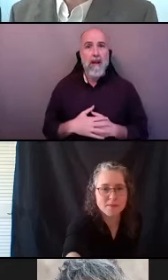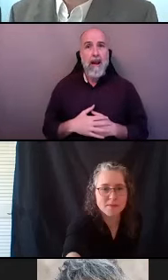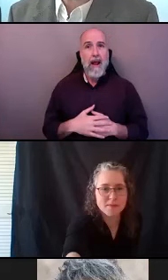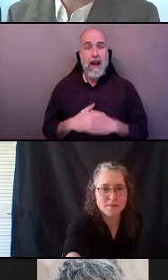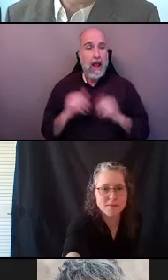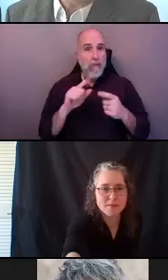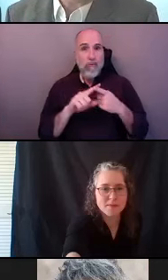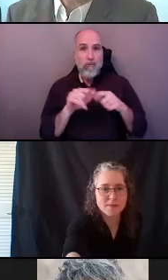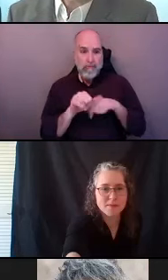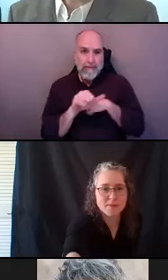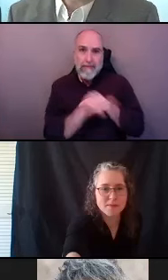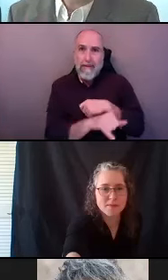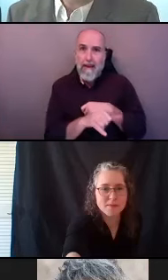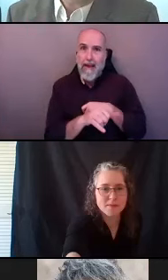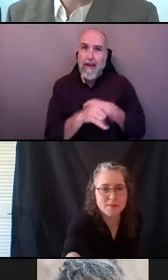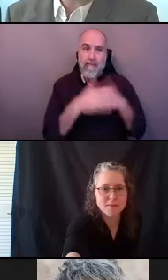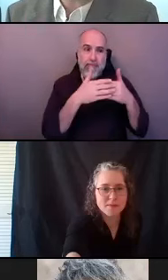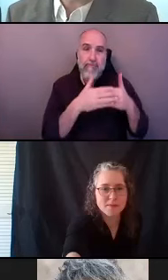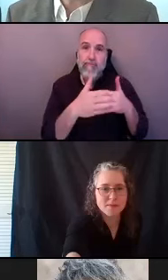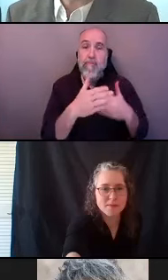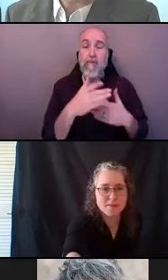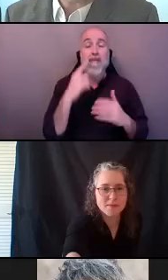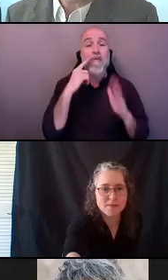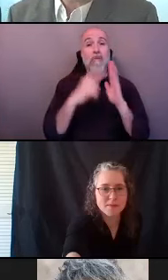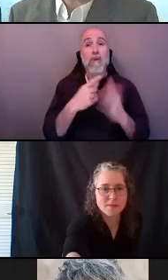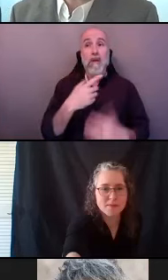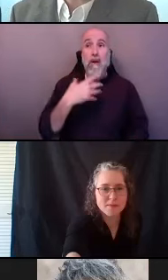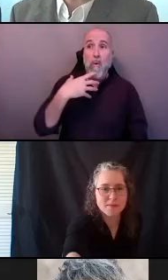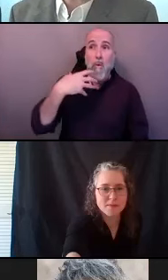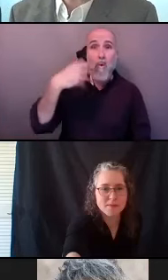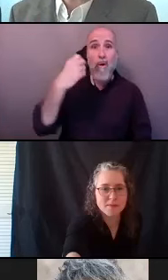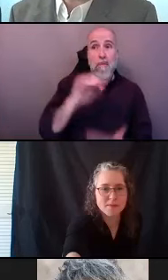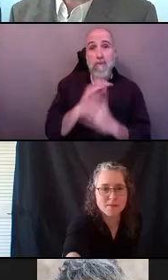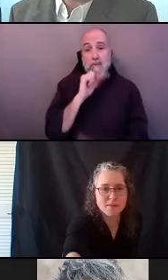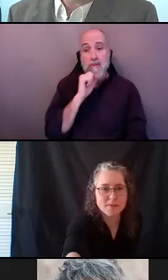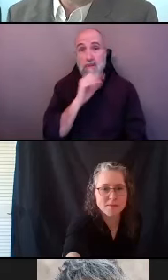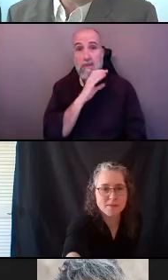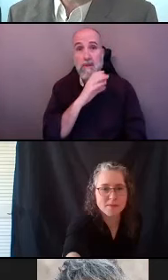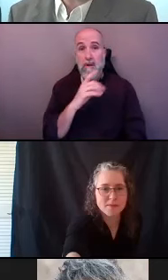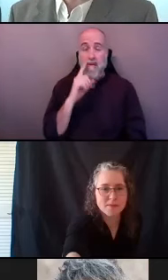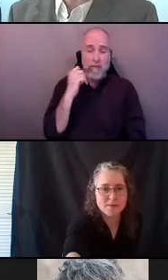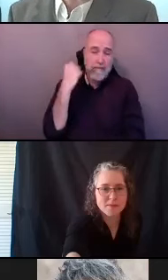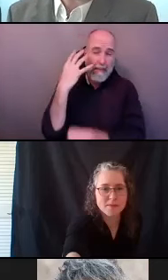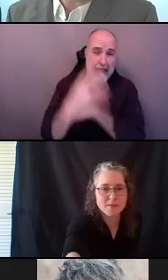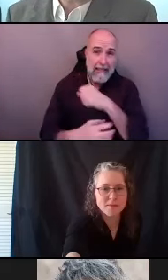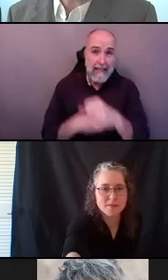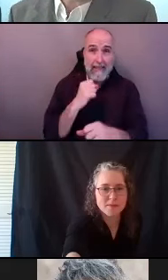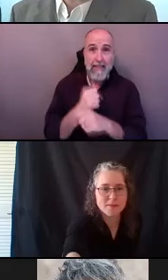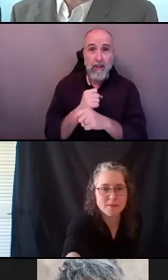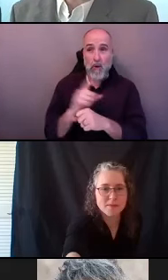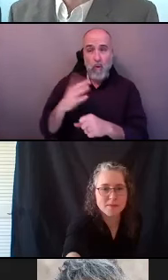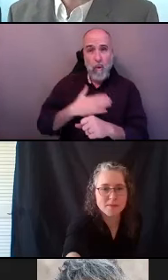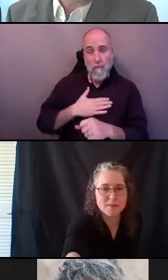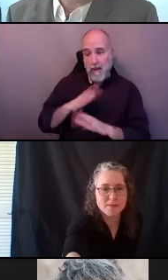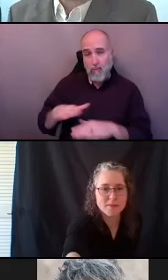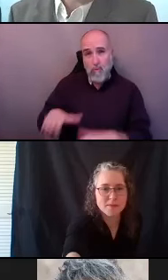And, like where seniors or older adults may have been in a home for many, many years. It's where they raise their kids.